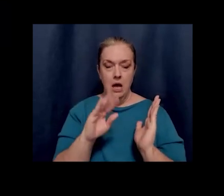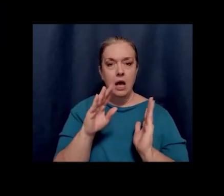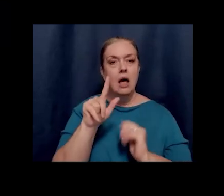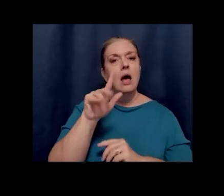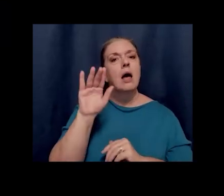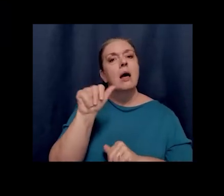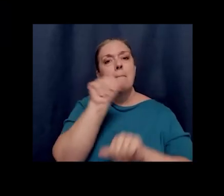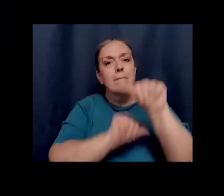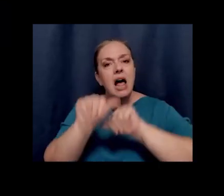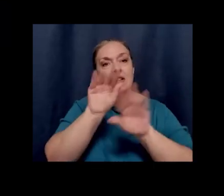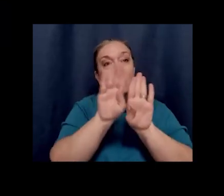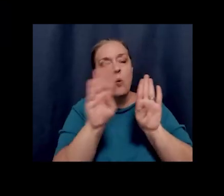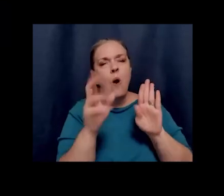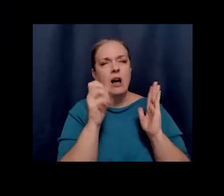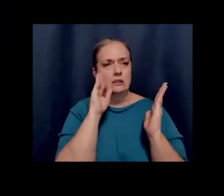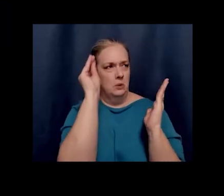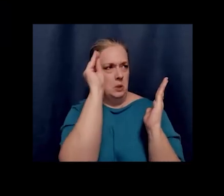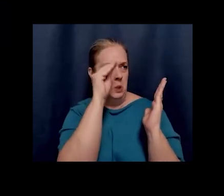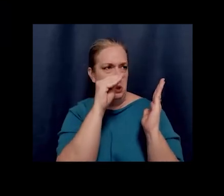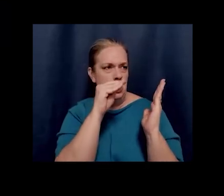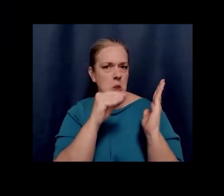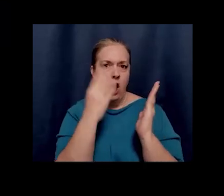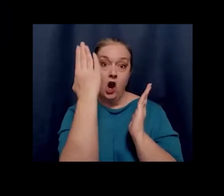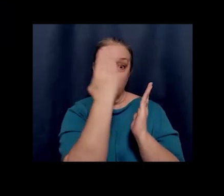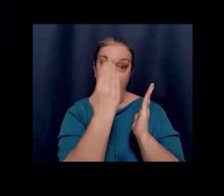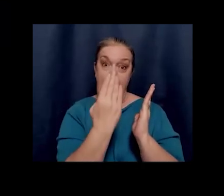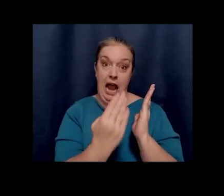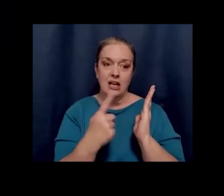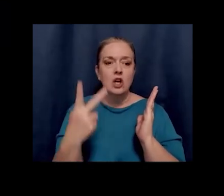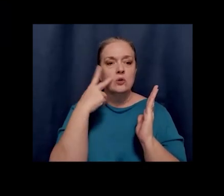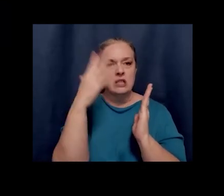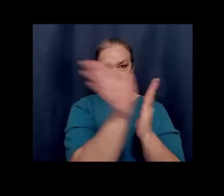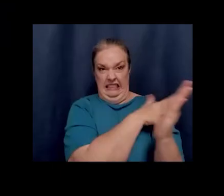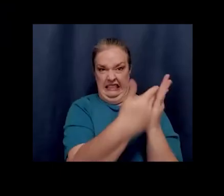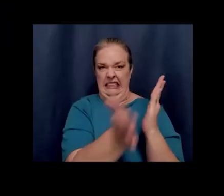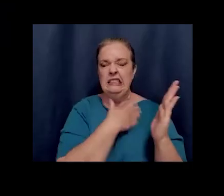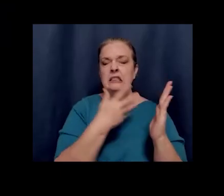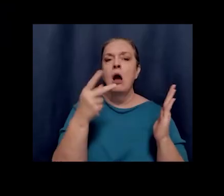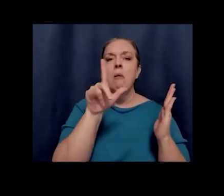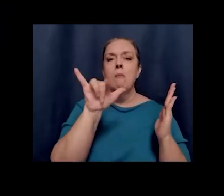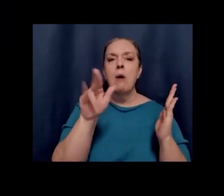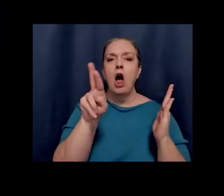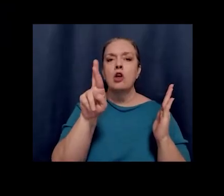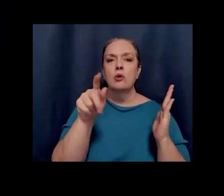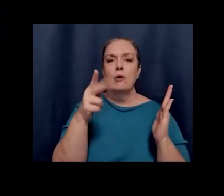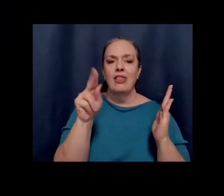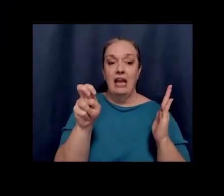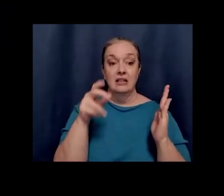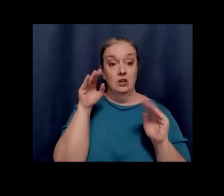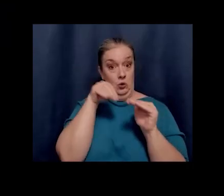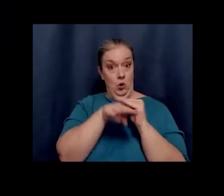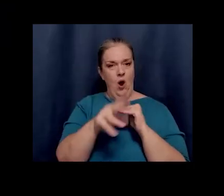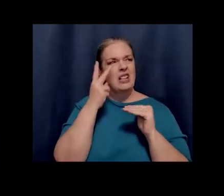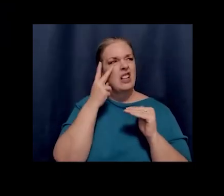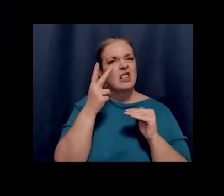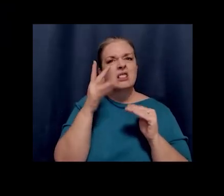walls through numerous coats of polyurethane. That's what you're seeing. So when you're in there, it glows like amber, and it's